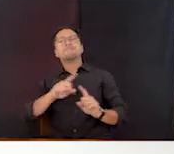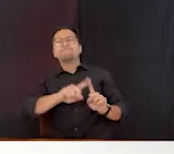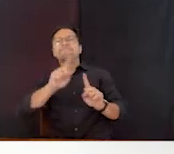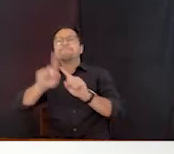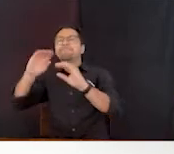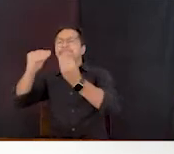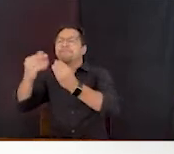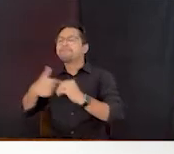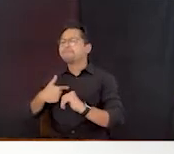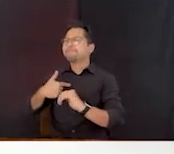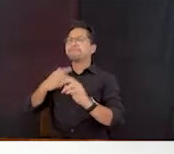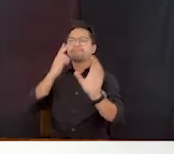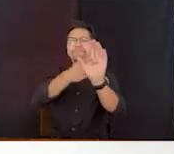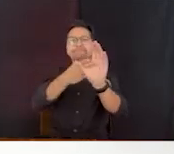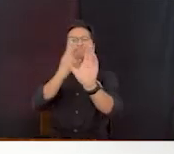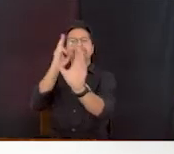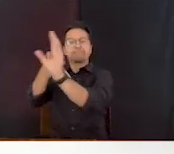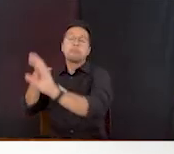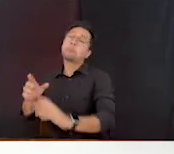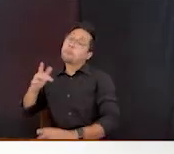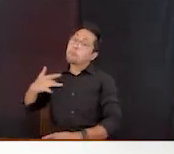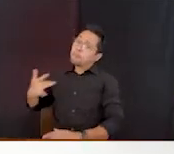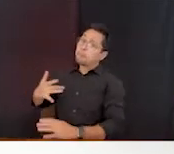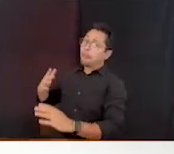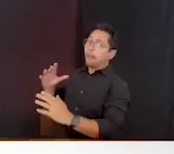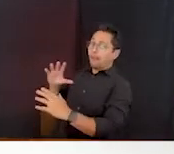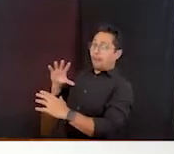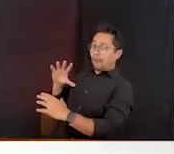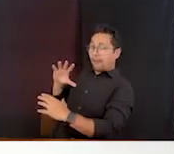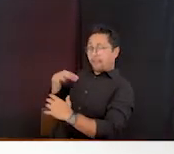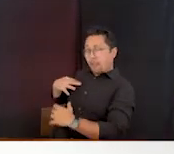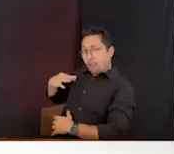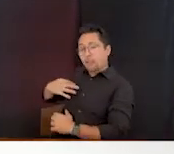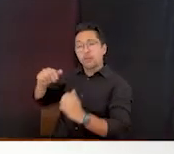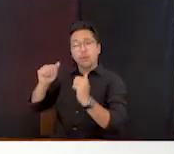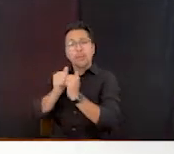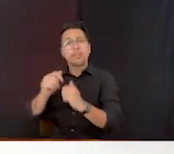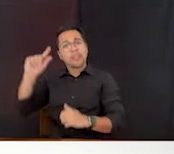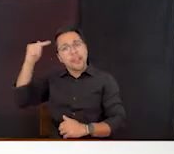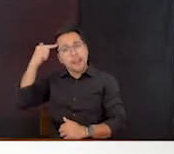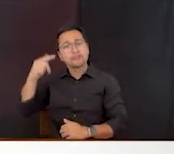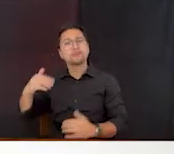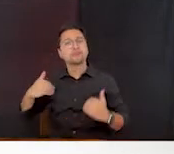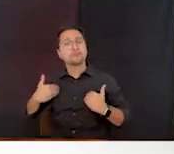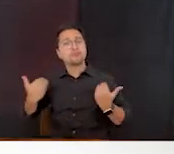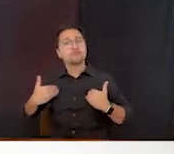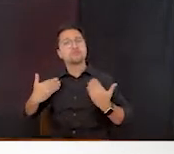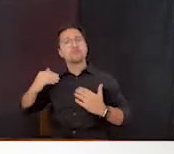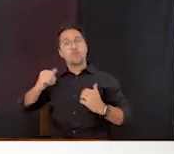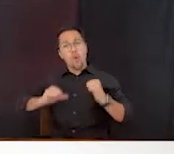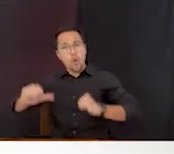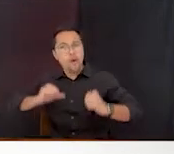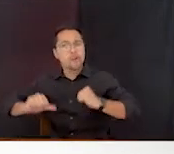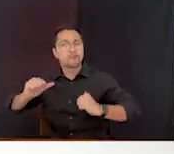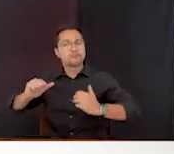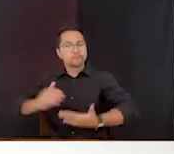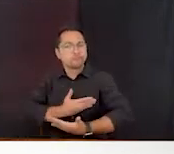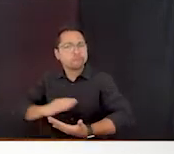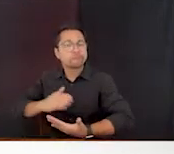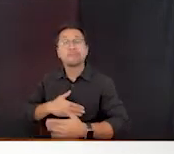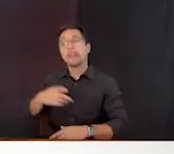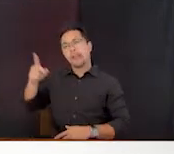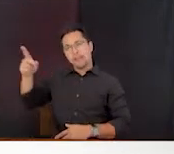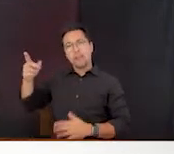organizations. I mainly volunteered with the organization, the Tallahassee Youth Orchestra. Once they were safely socially distancing and having small groups